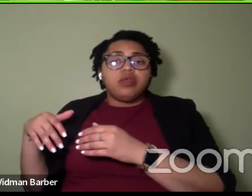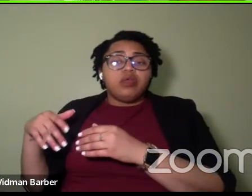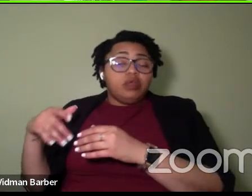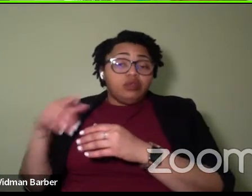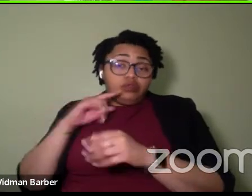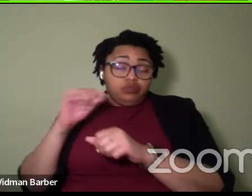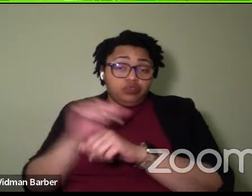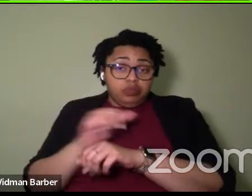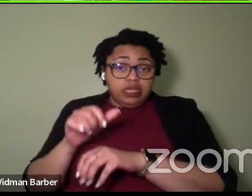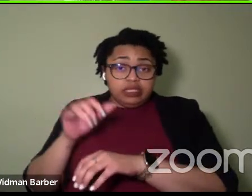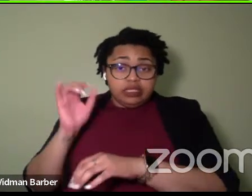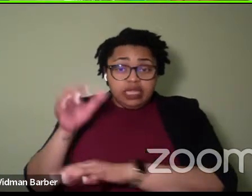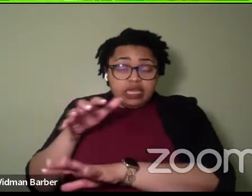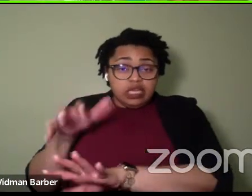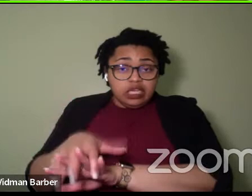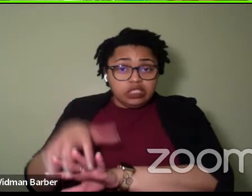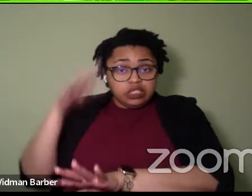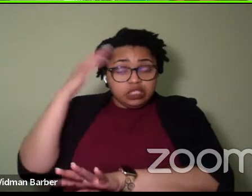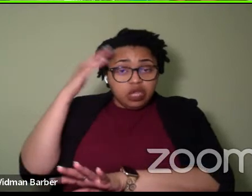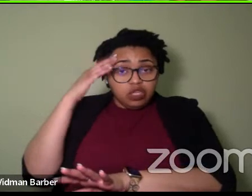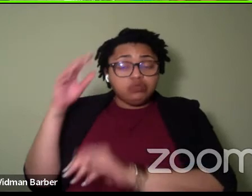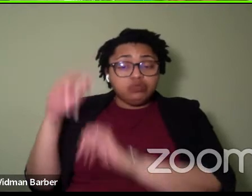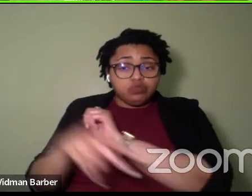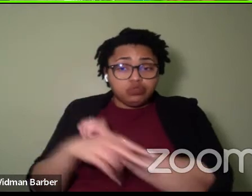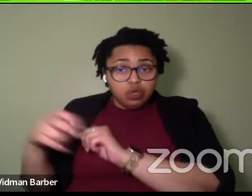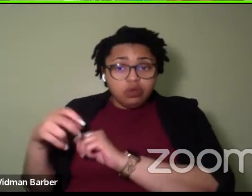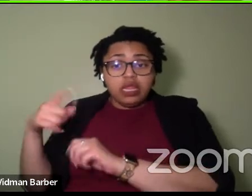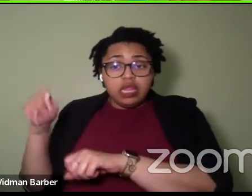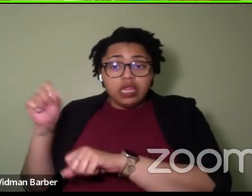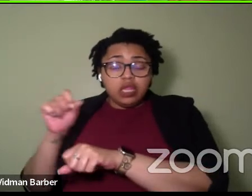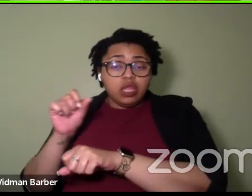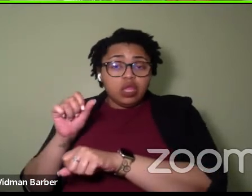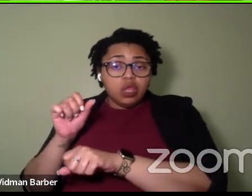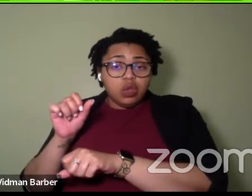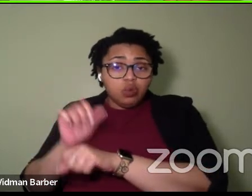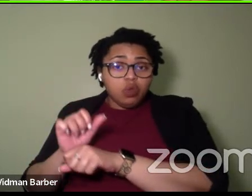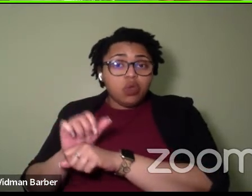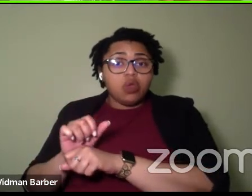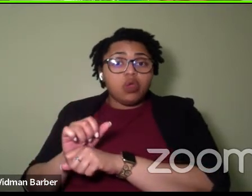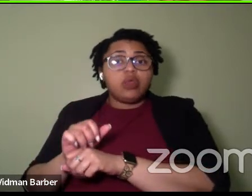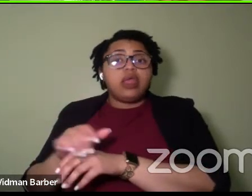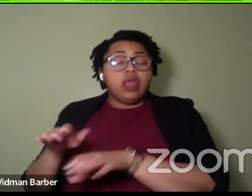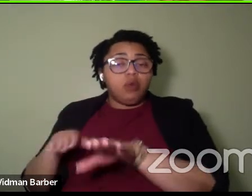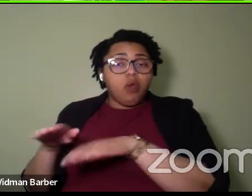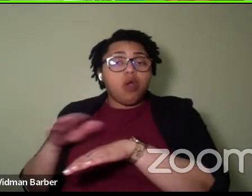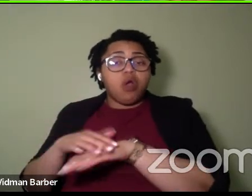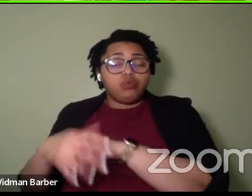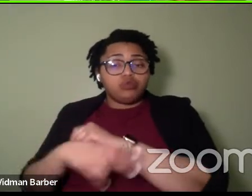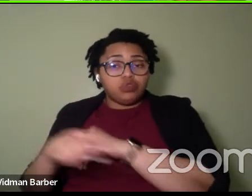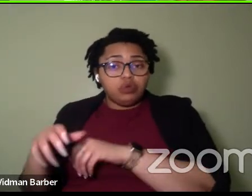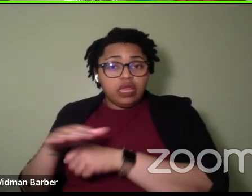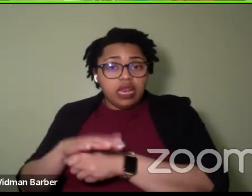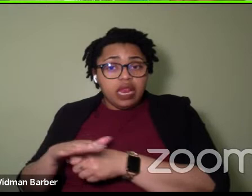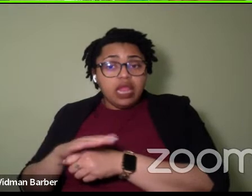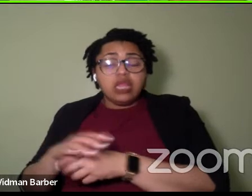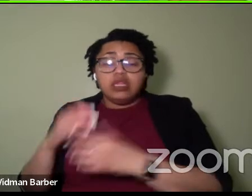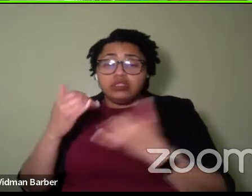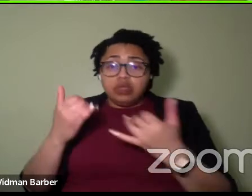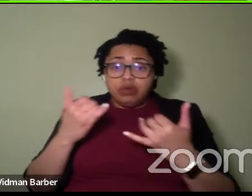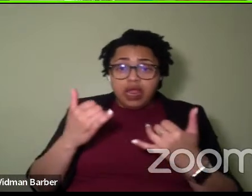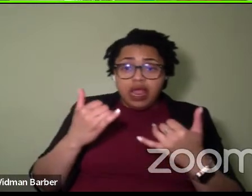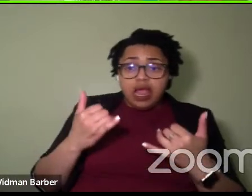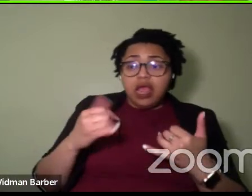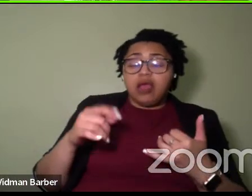stolen land, right, forcefully. And I think that with that indigeneity, conservationists kind of stole it so that they can preserve